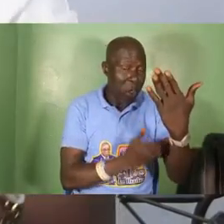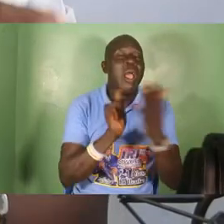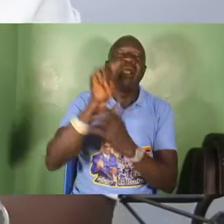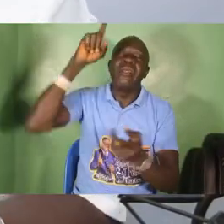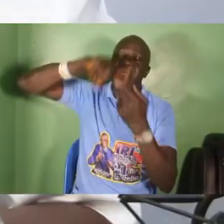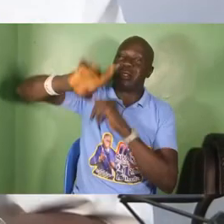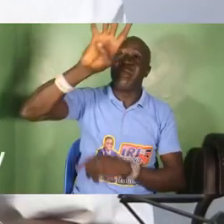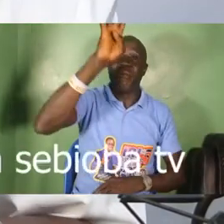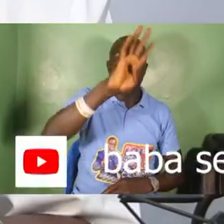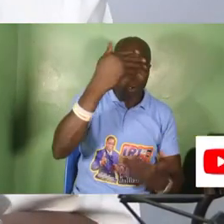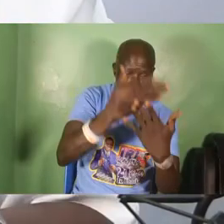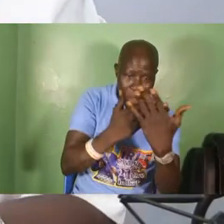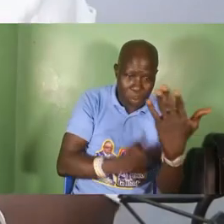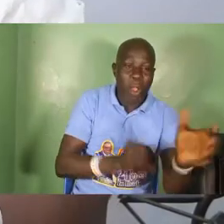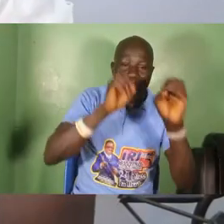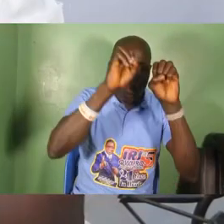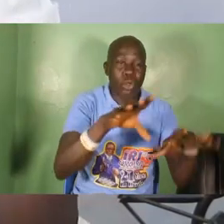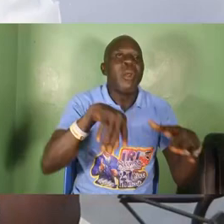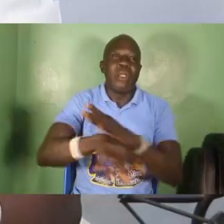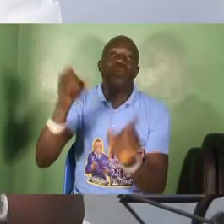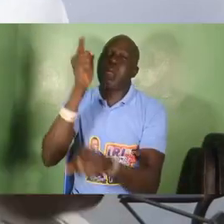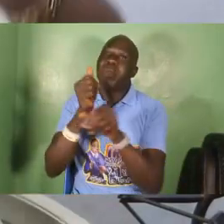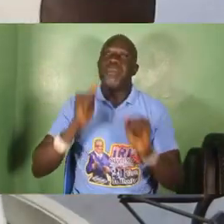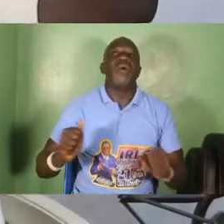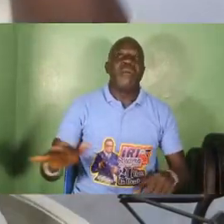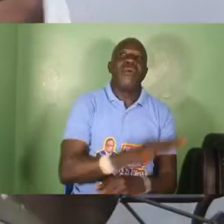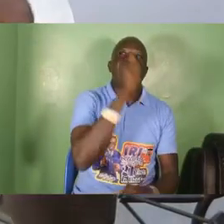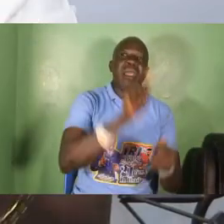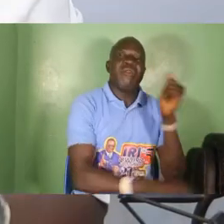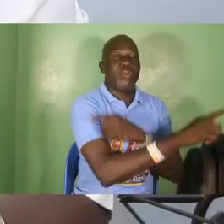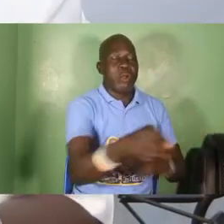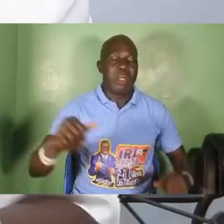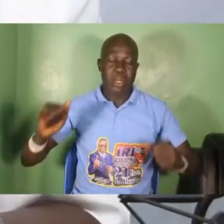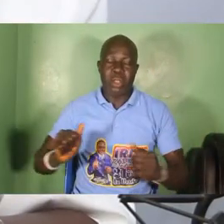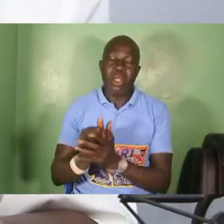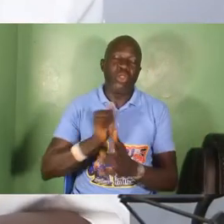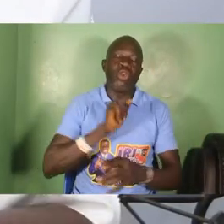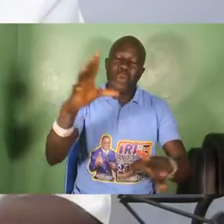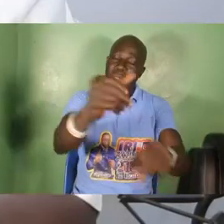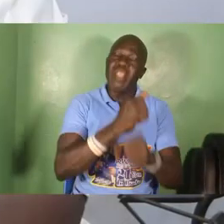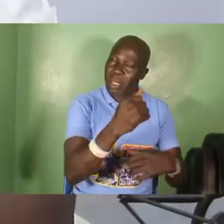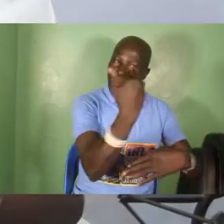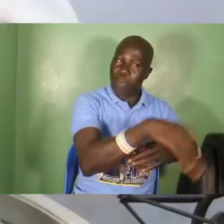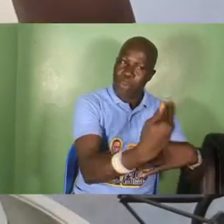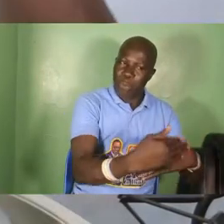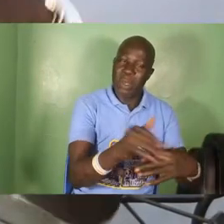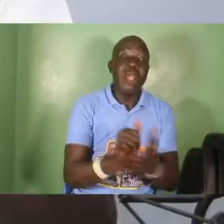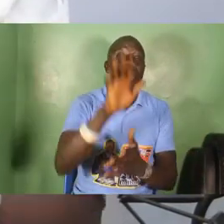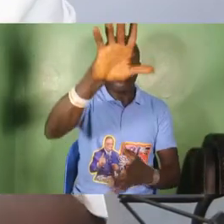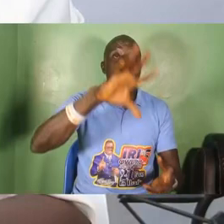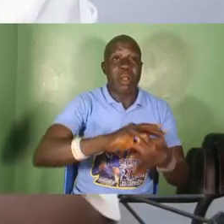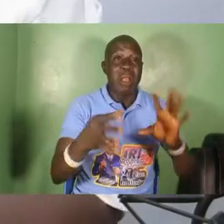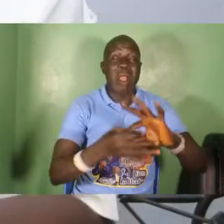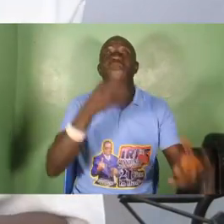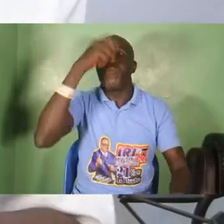Till after 4. So mic before I drop the microphone. Ma it should be powerful. Pata. Everybody. Ni yo gba karaye. We'll take that bread. Aye, your life must